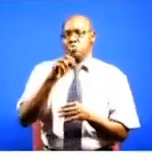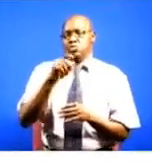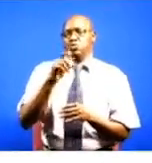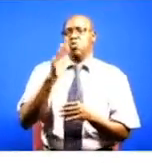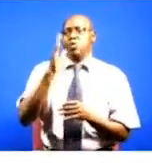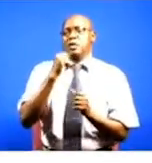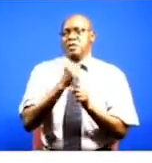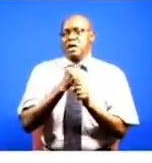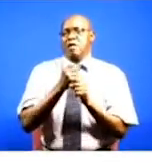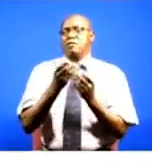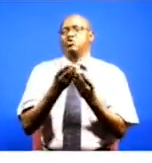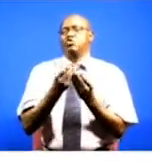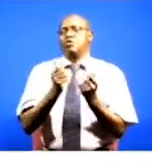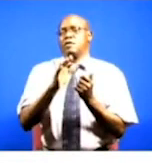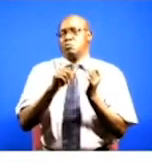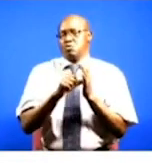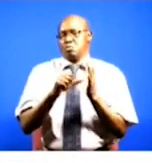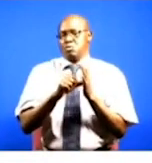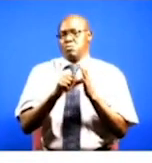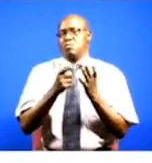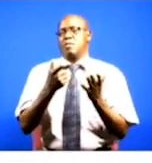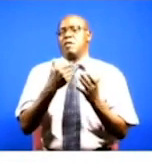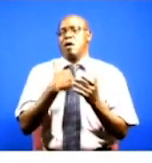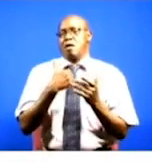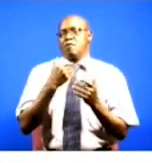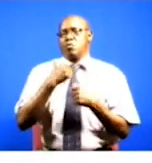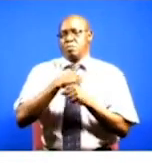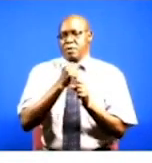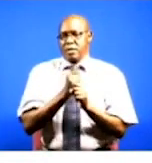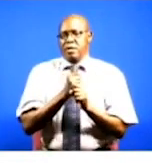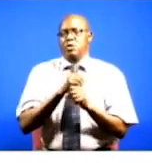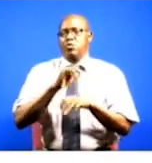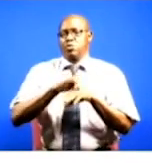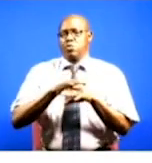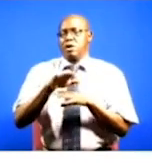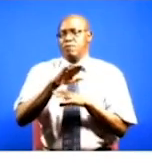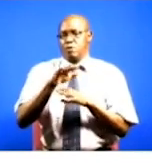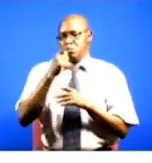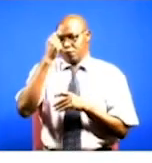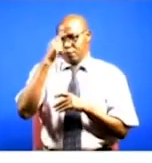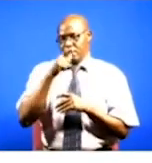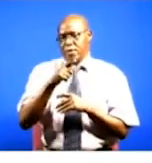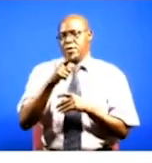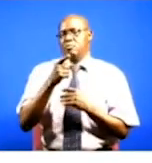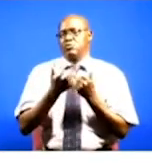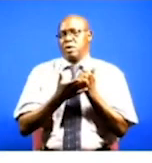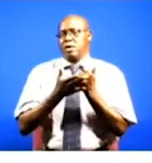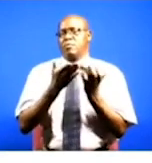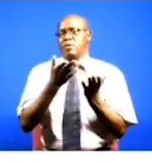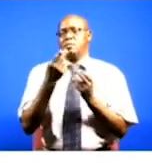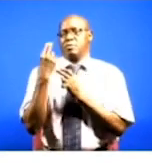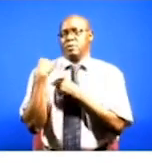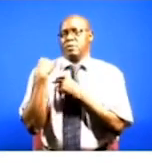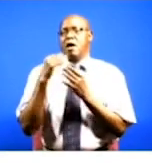The seasoned mariner promised to endeavor to create a favorable working environment for them to carry out their different mandates shortly after